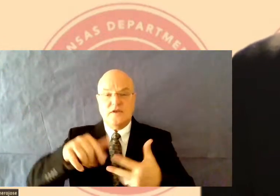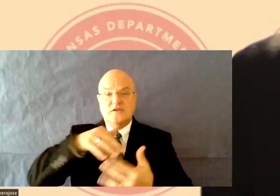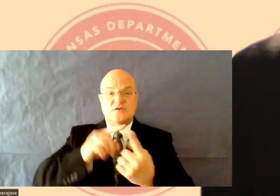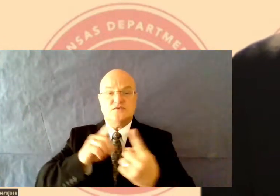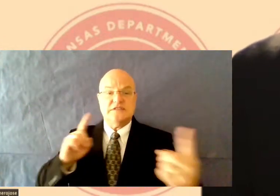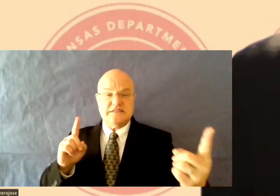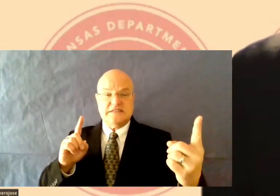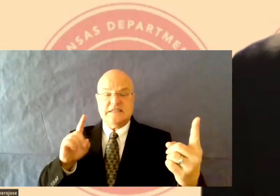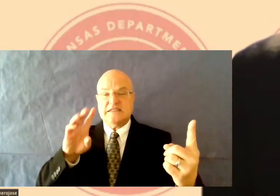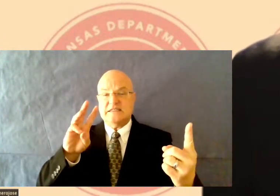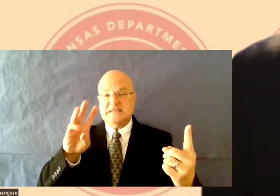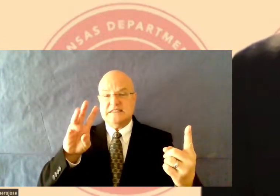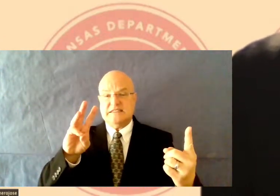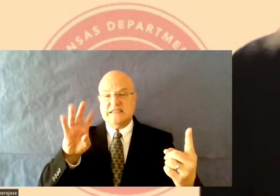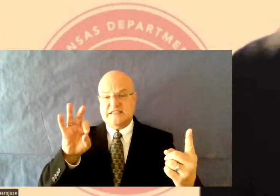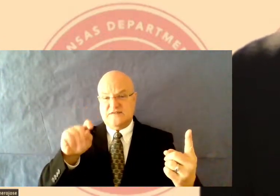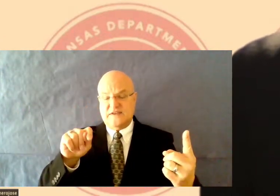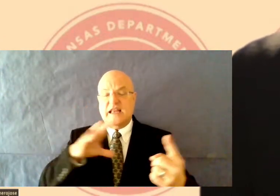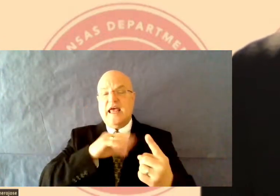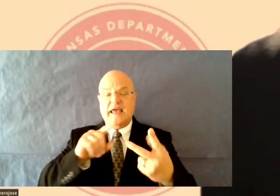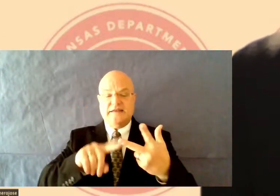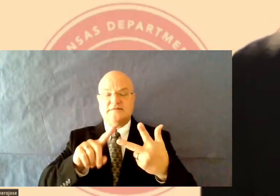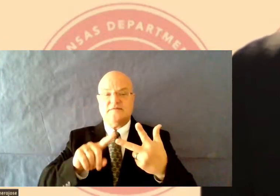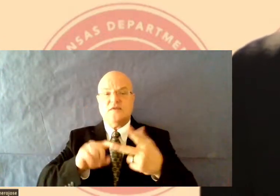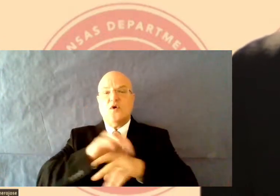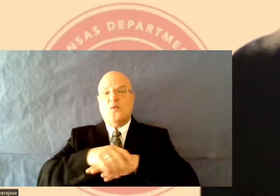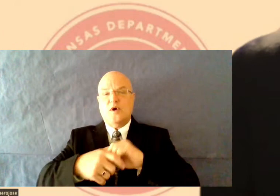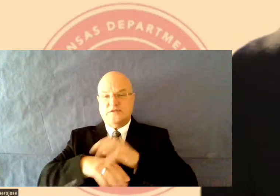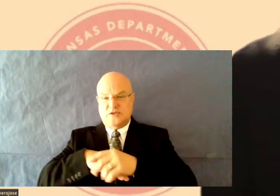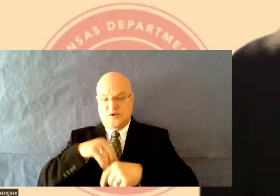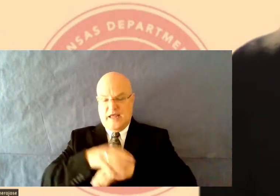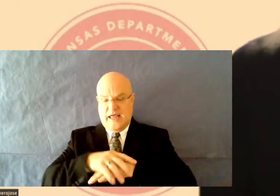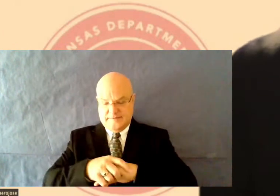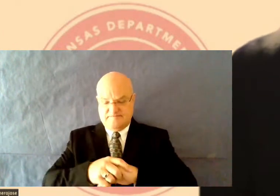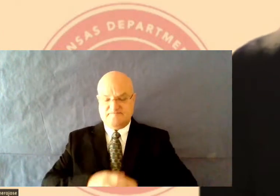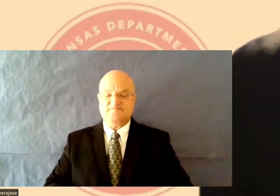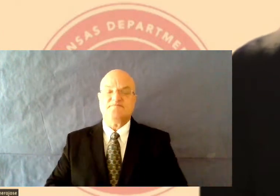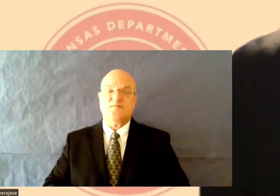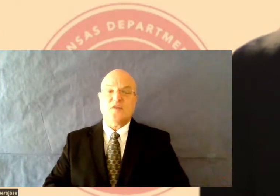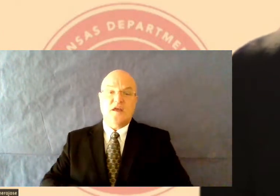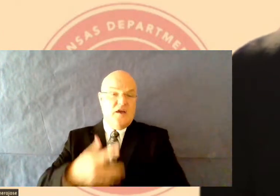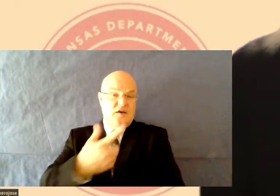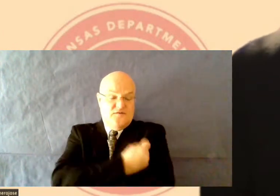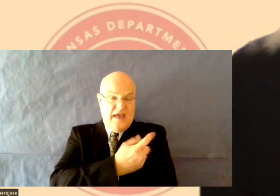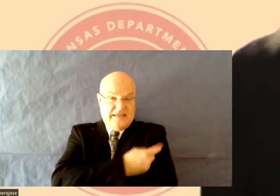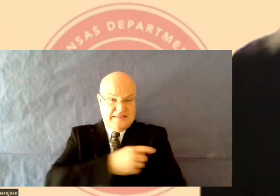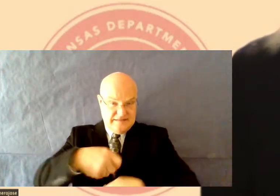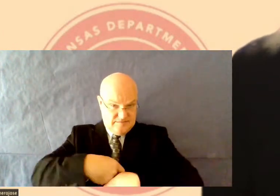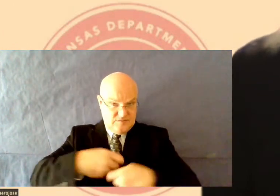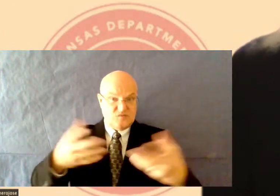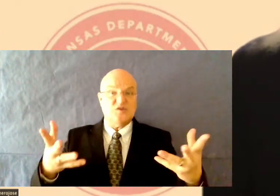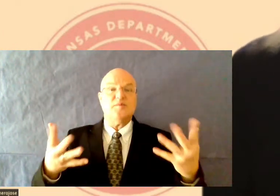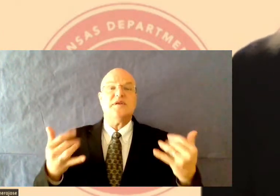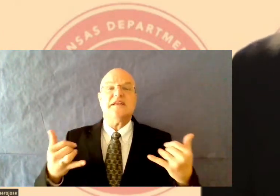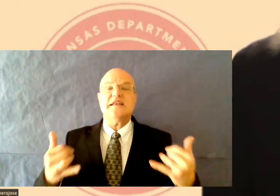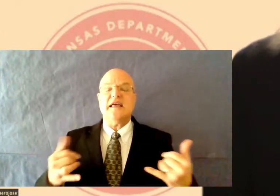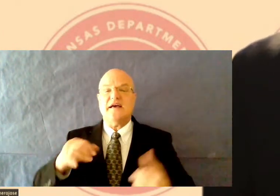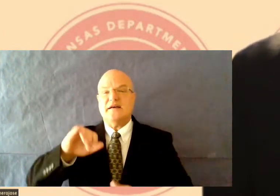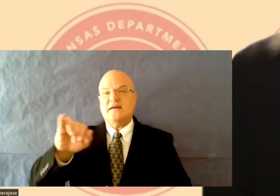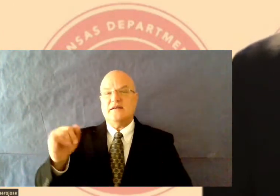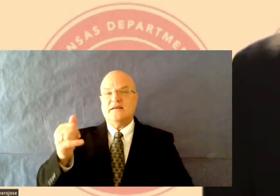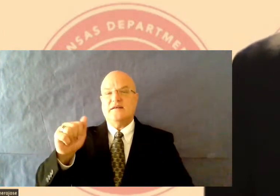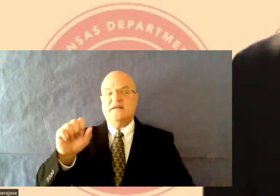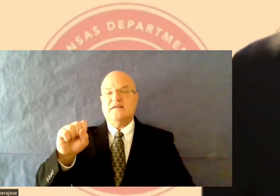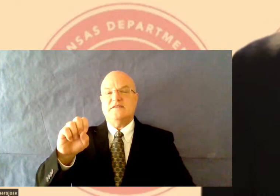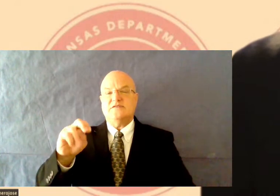feet and washing your hands. Vaccines are being distributed. The Janssen vaccine, which is a